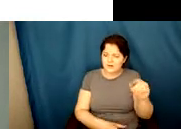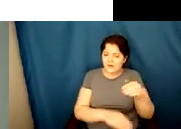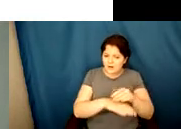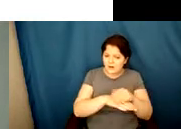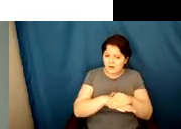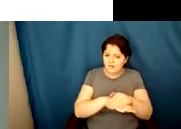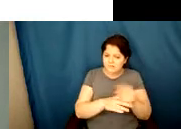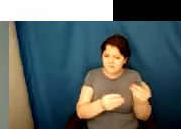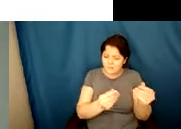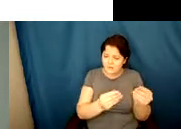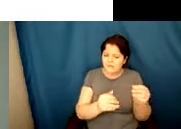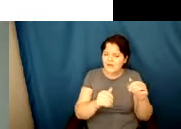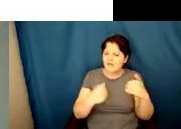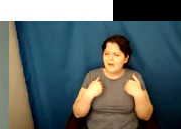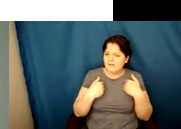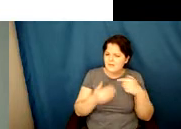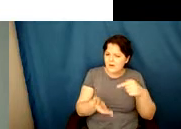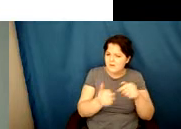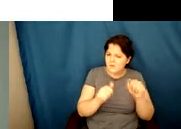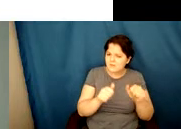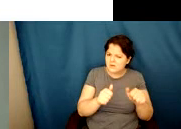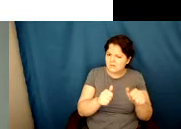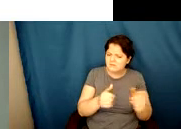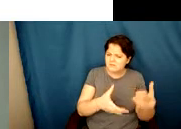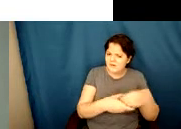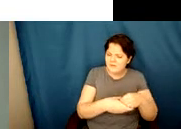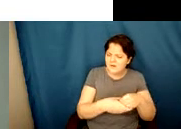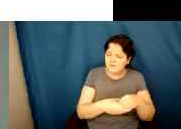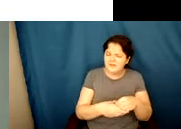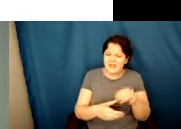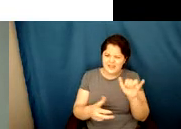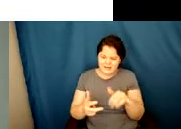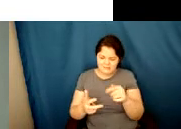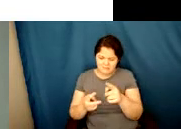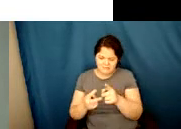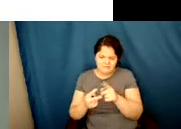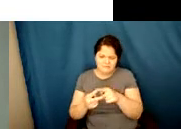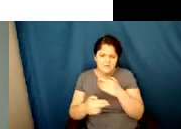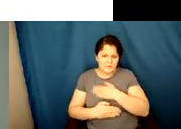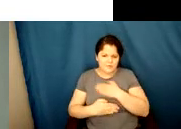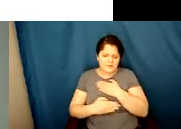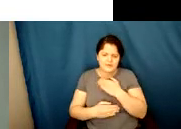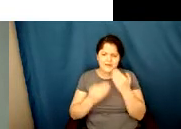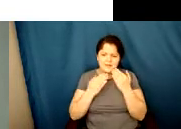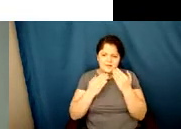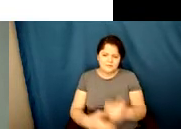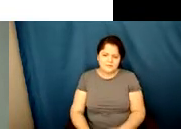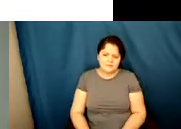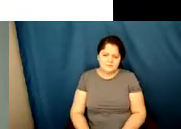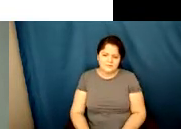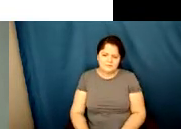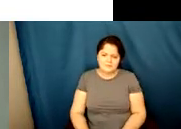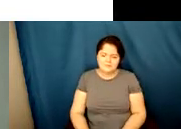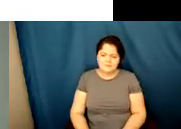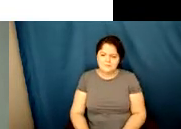have some affordability components. So I definitely appreciate that comment. Thank you.